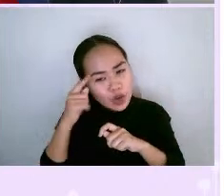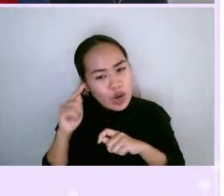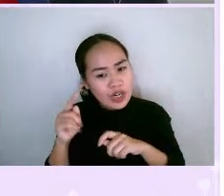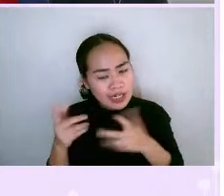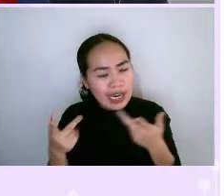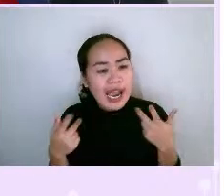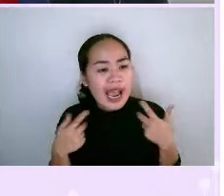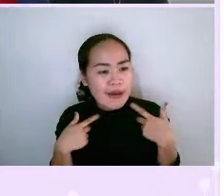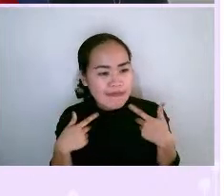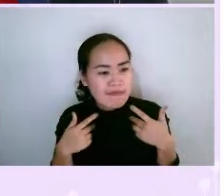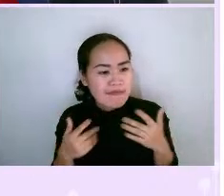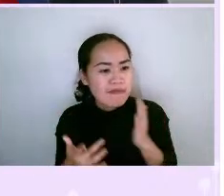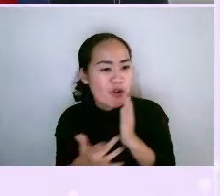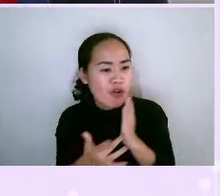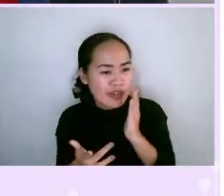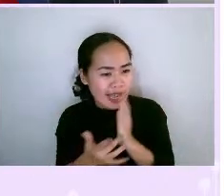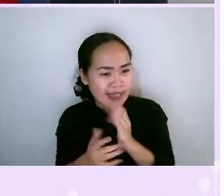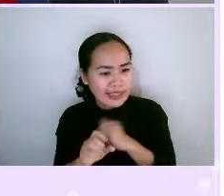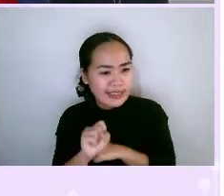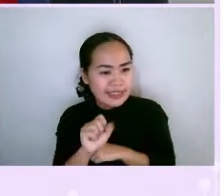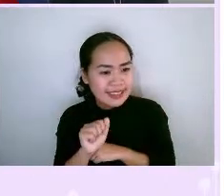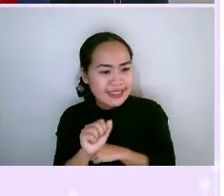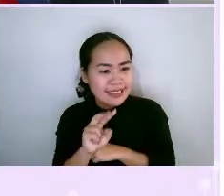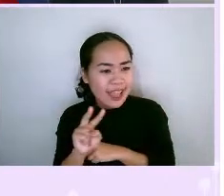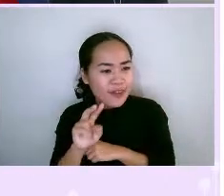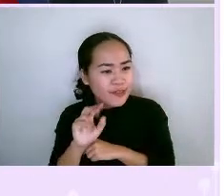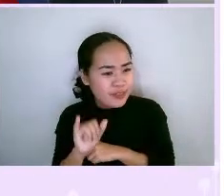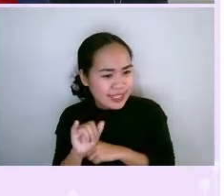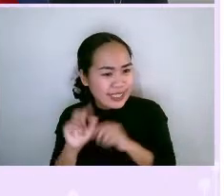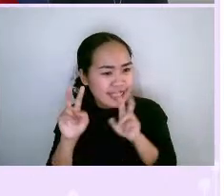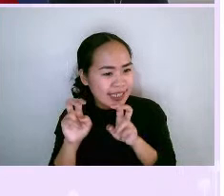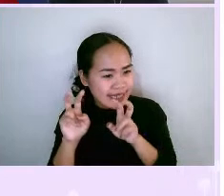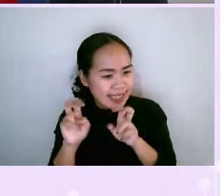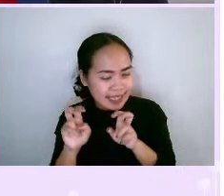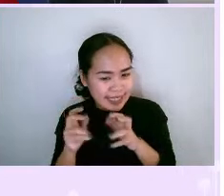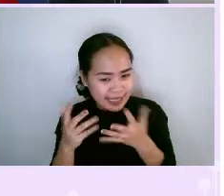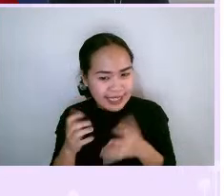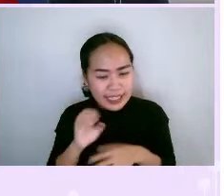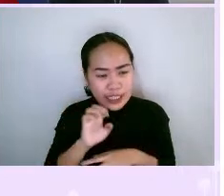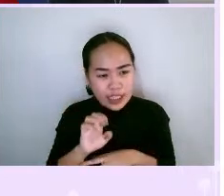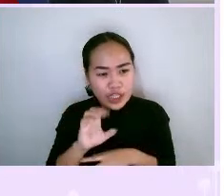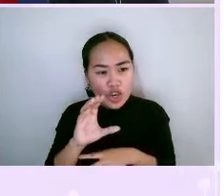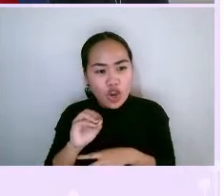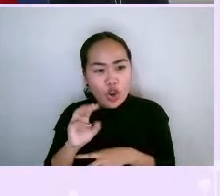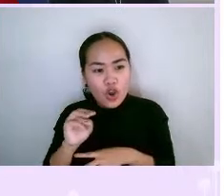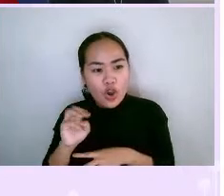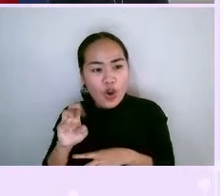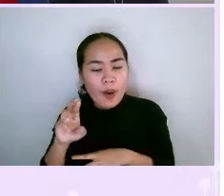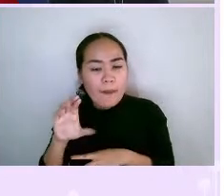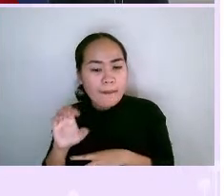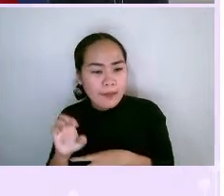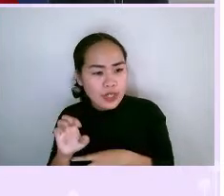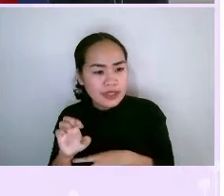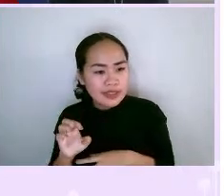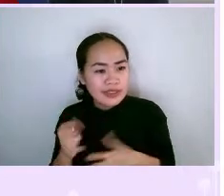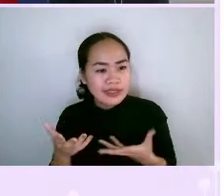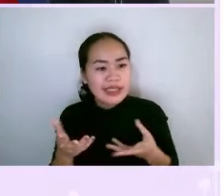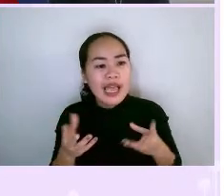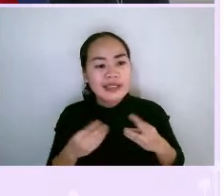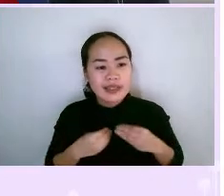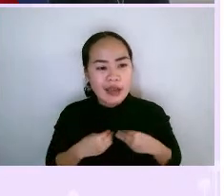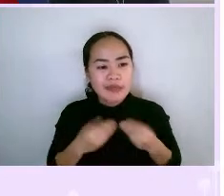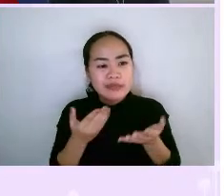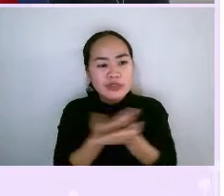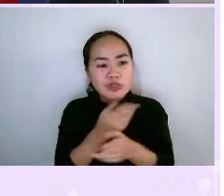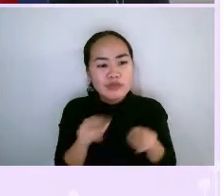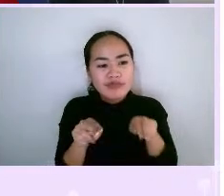into digital savvy and active e-commerce practitioners as they adapt to the new normal.